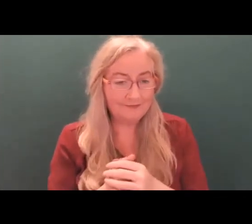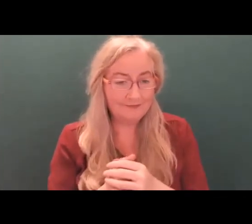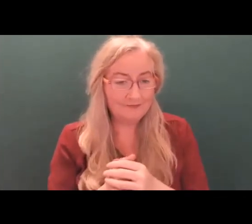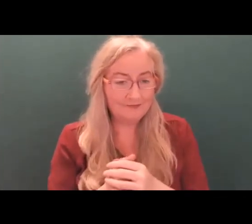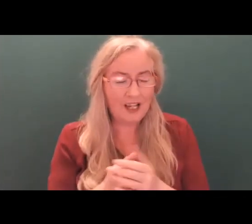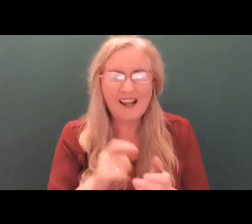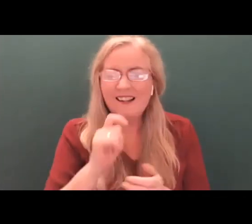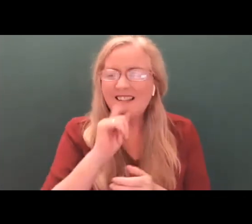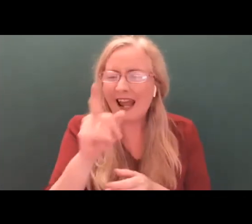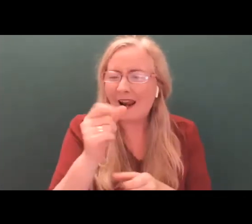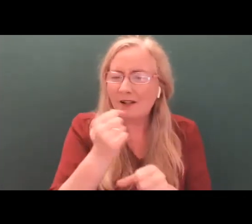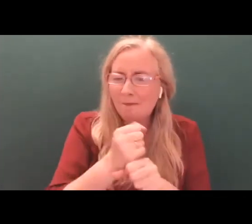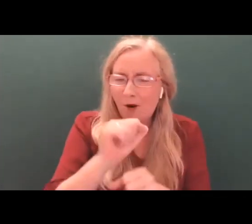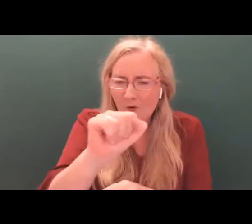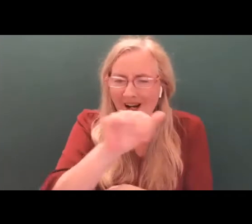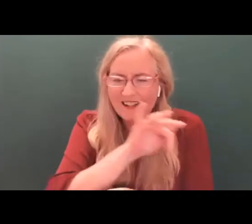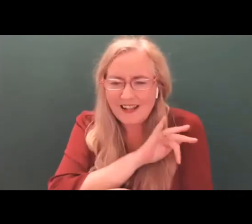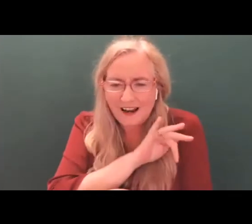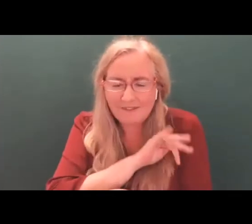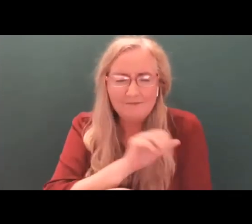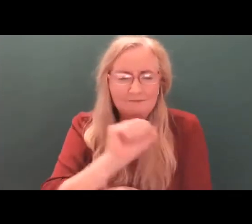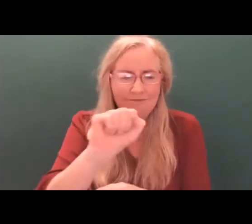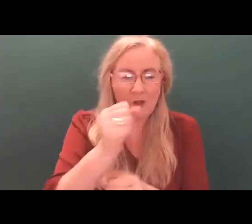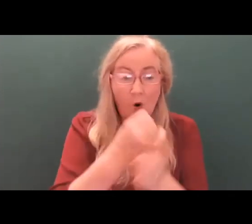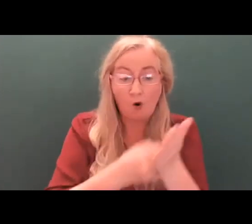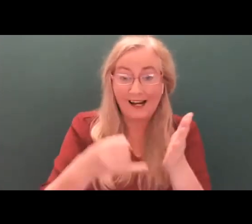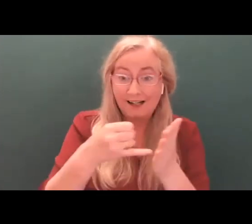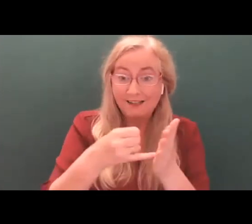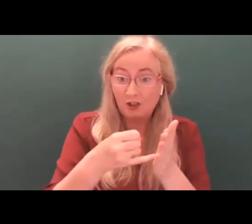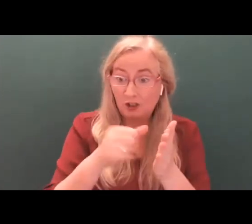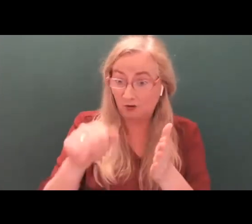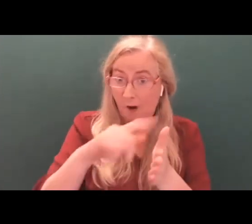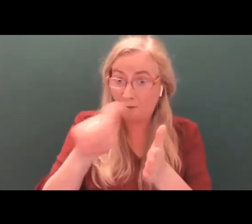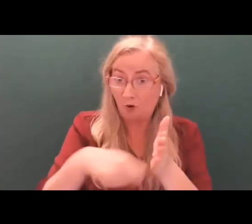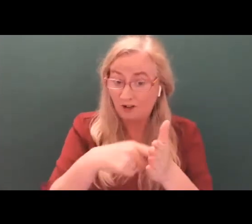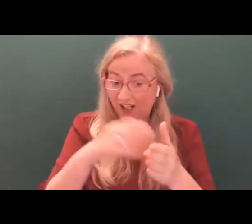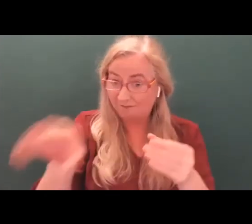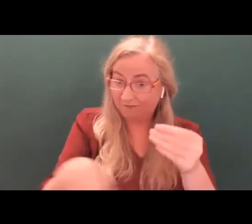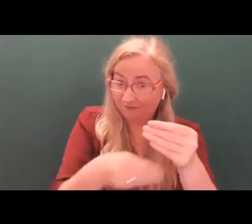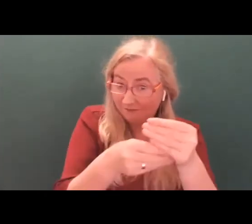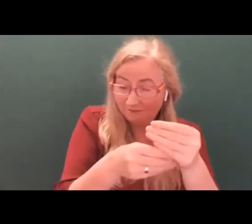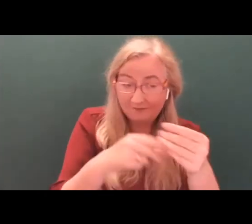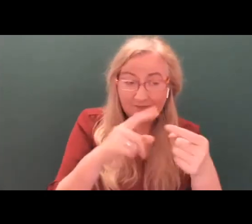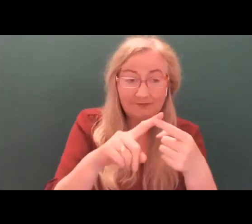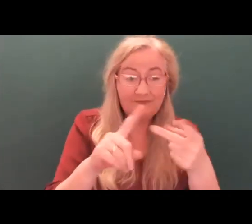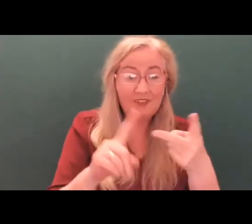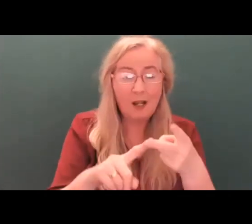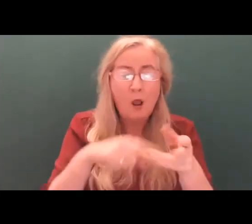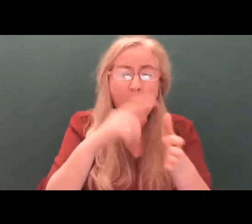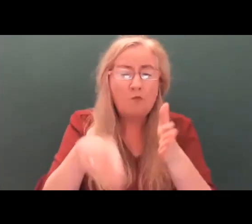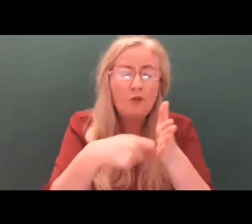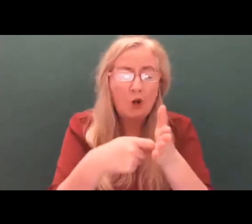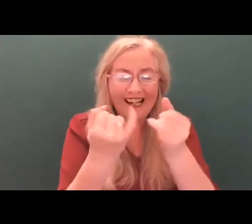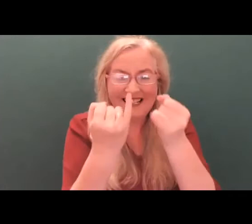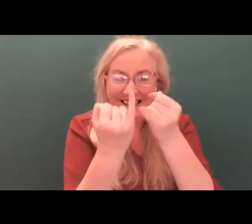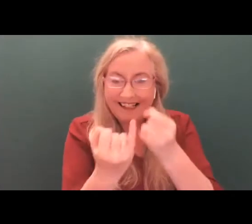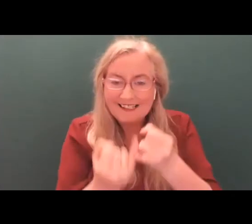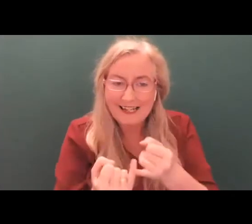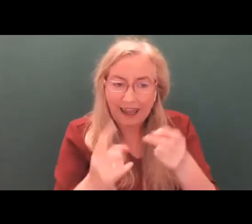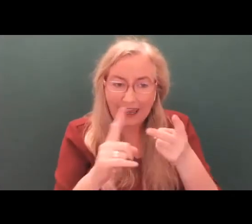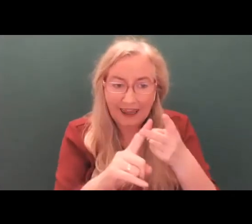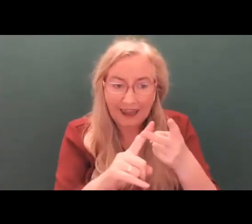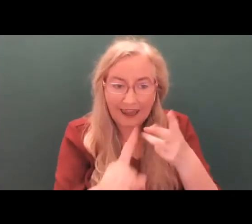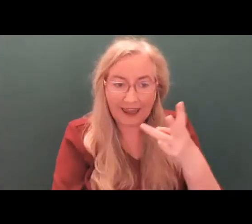tell us about yourself or your organisation that you're submitting the project from, some project details, the links